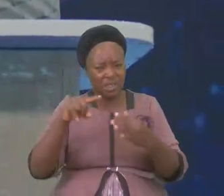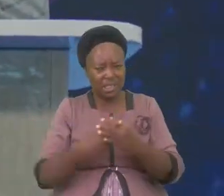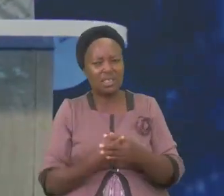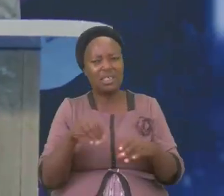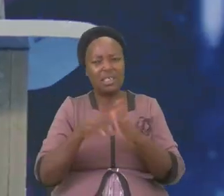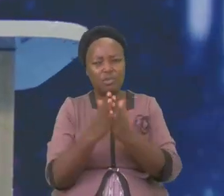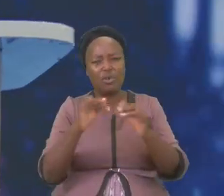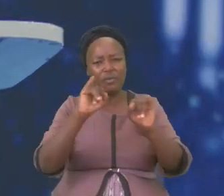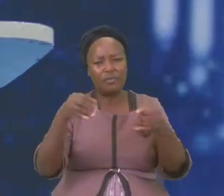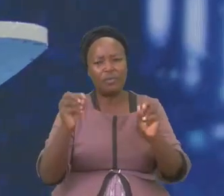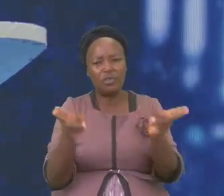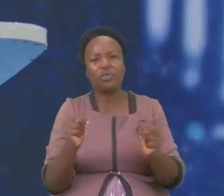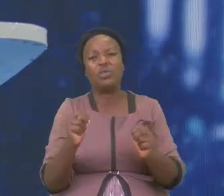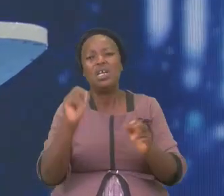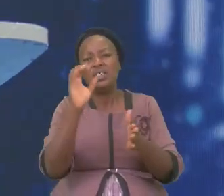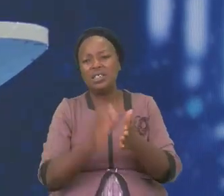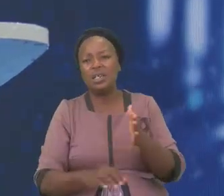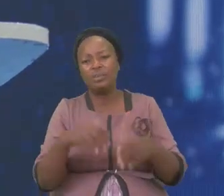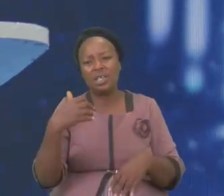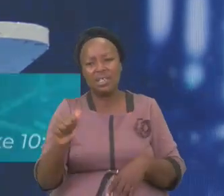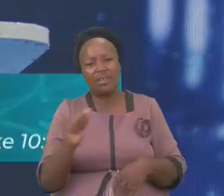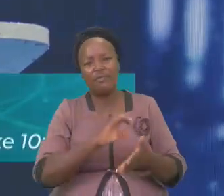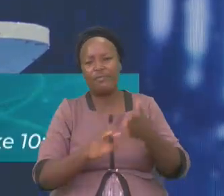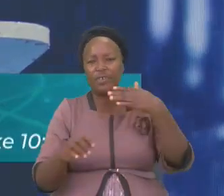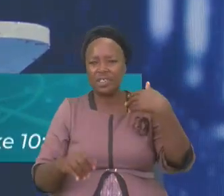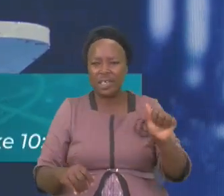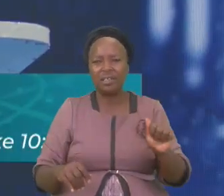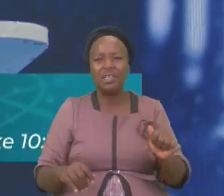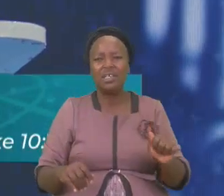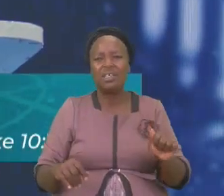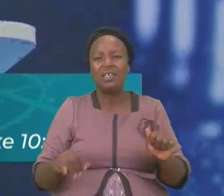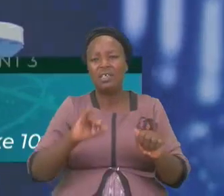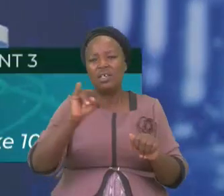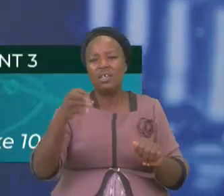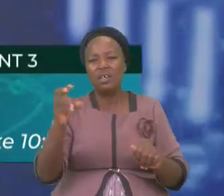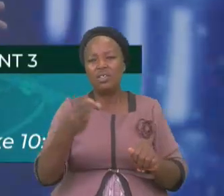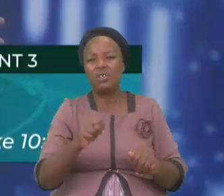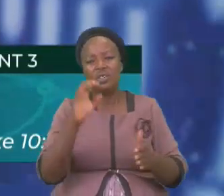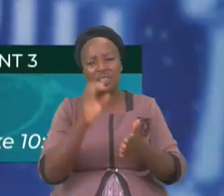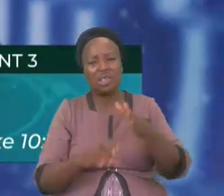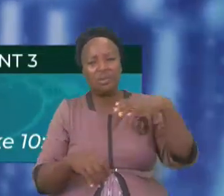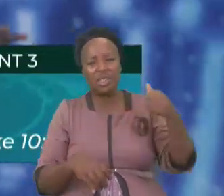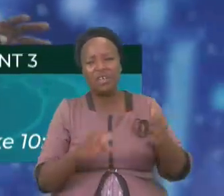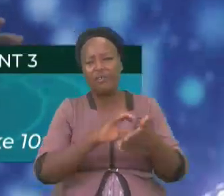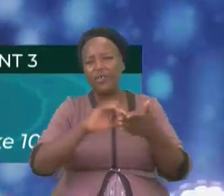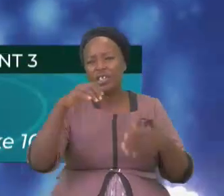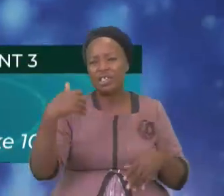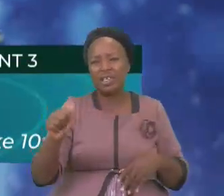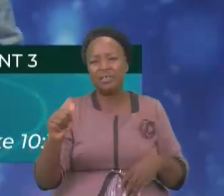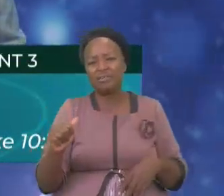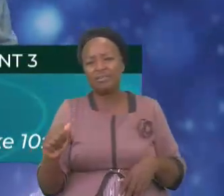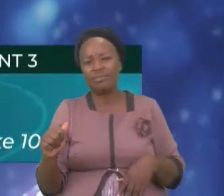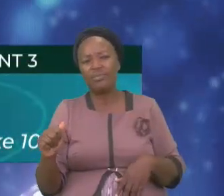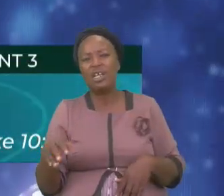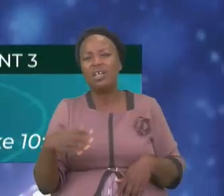In John chapter 10, reading from verse 10, the thief cometh not but for to